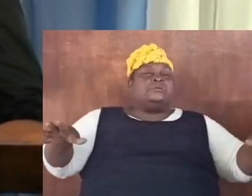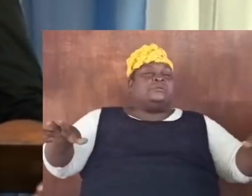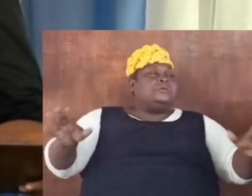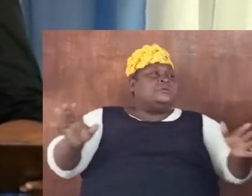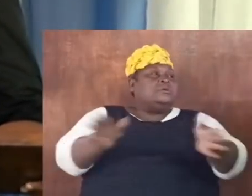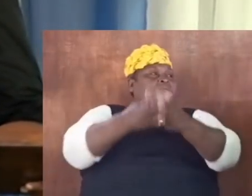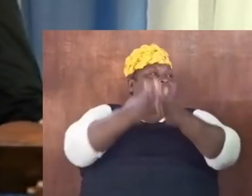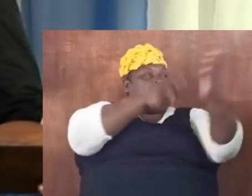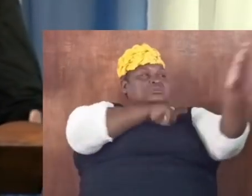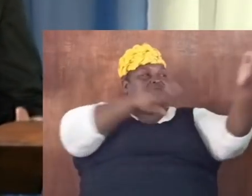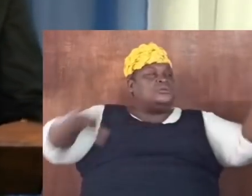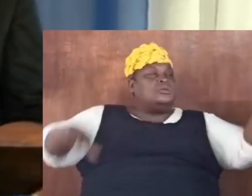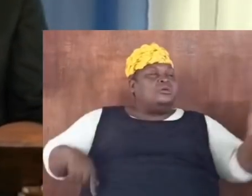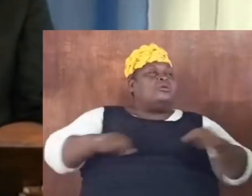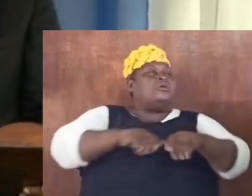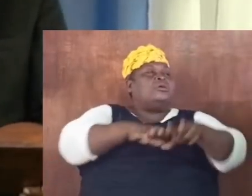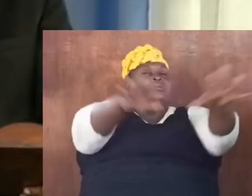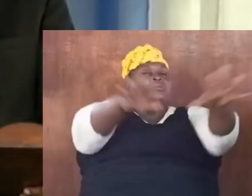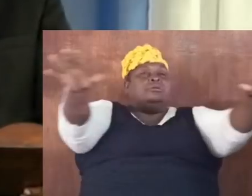praise the Lord, everybody?